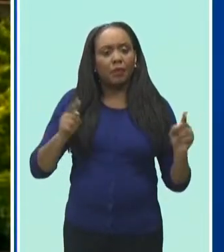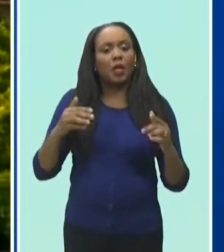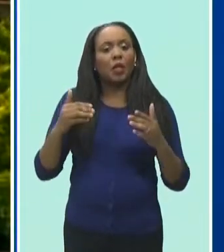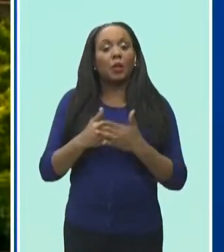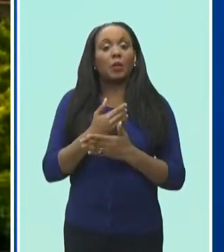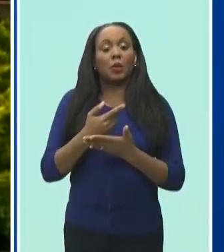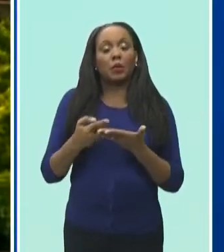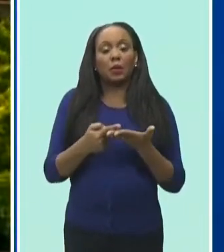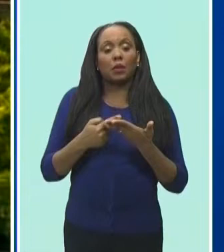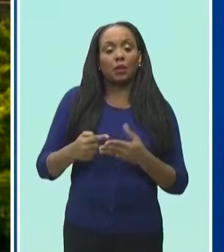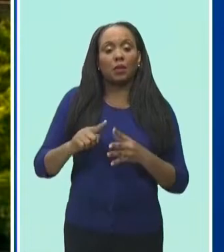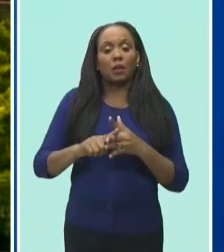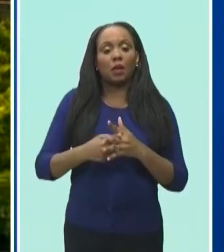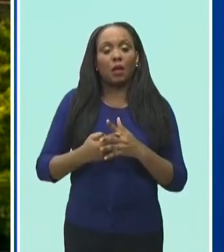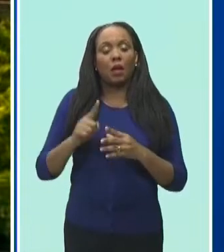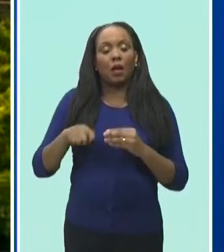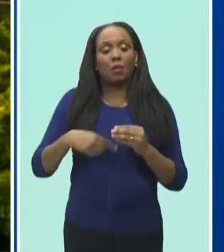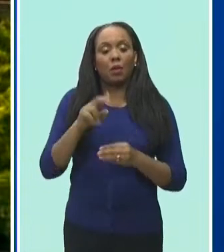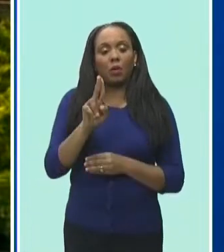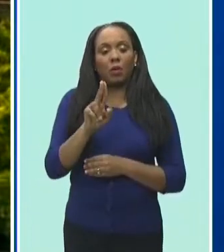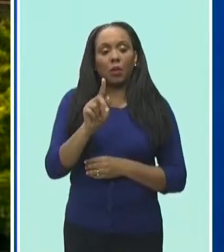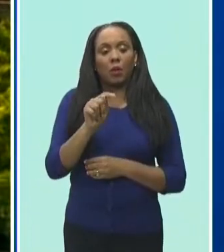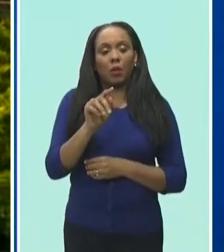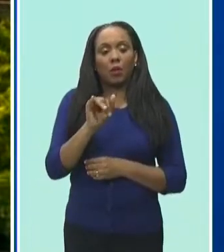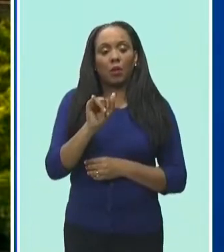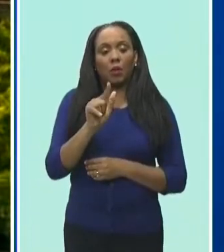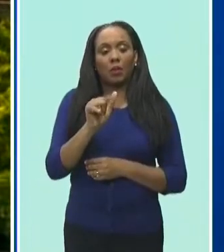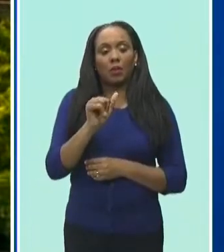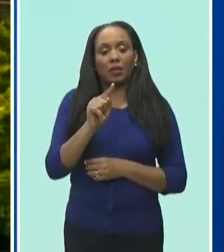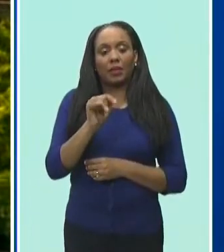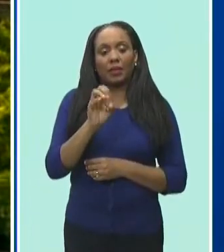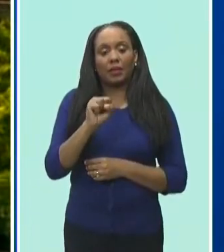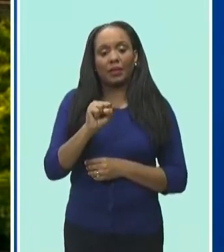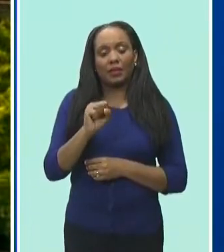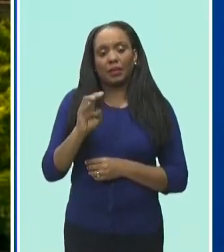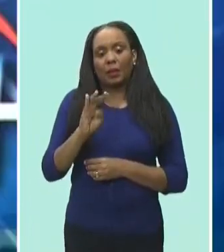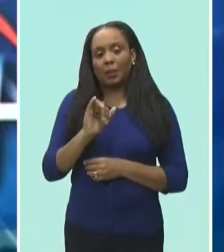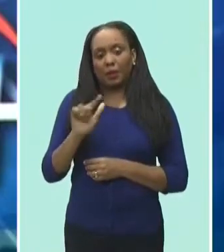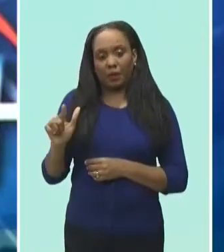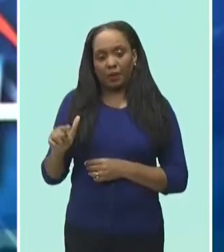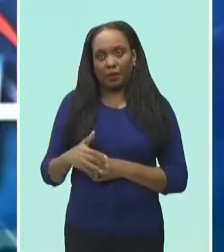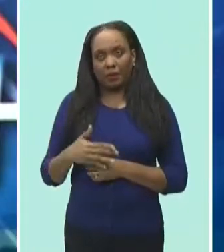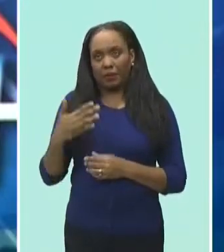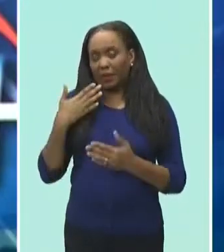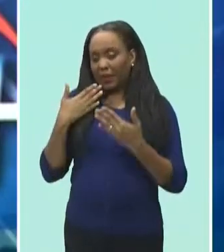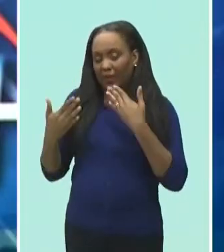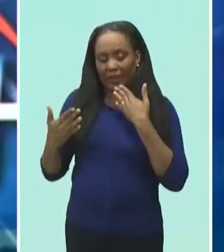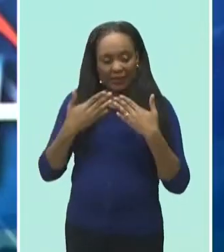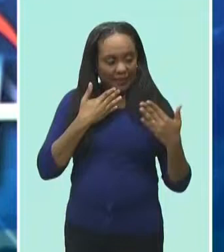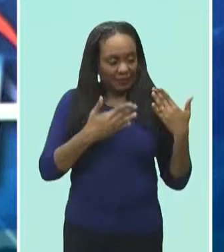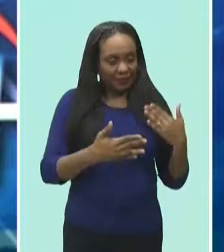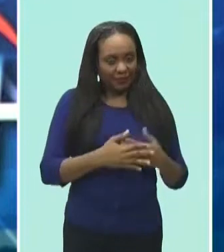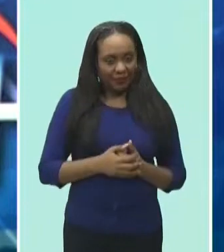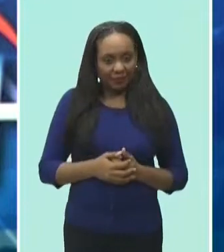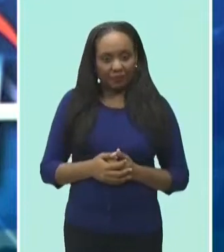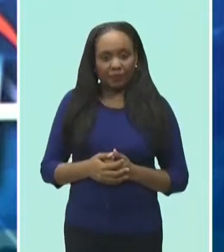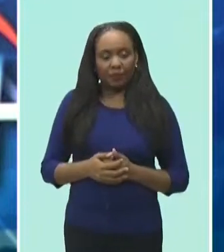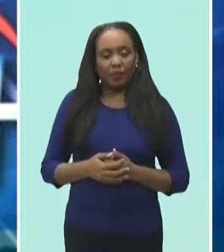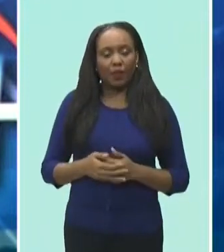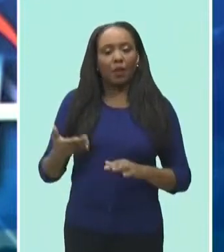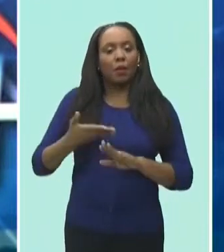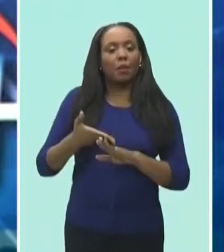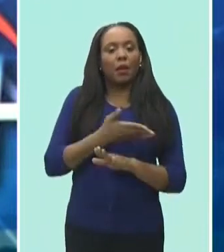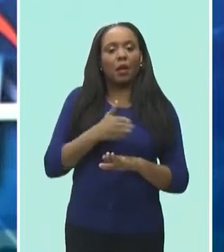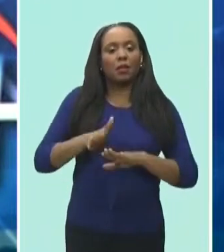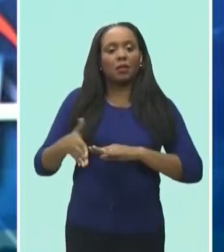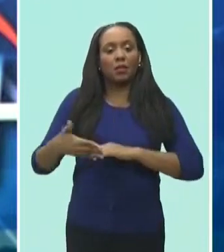had started on the Utilities Amendment Bill 2019. It's back to you, Lisa. Thank you so much, Ryan. Well, former Jamaican Prime Minister